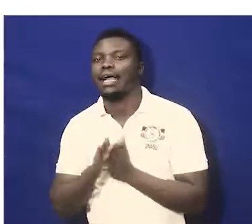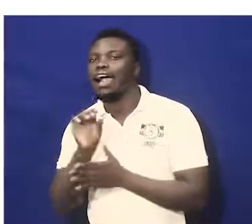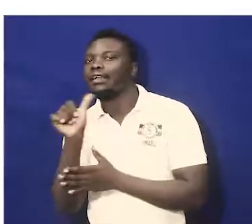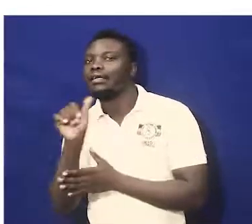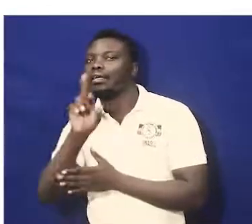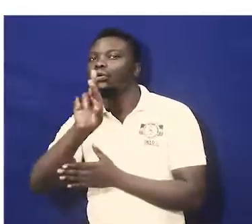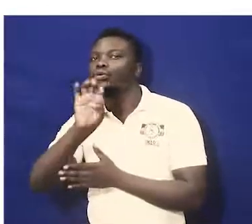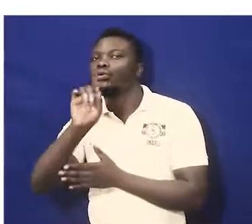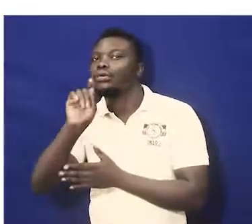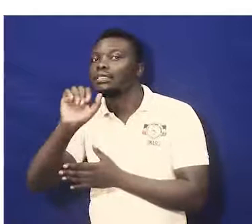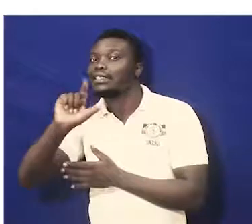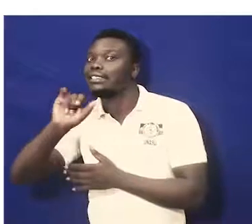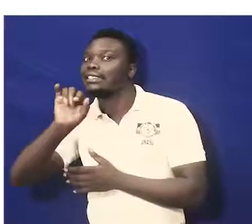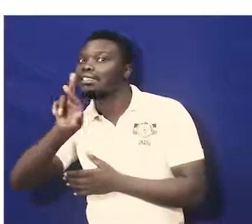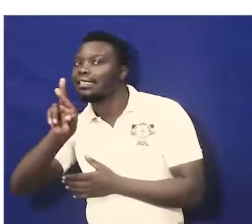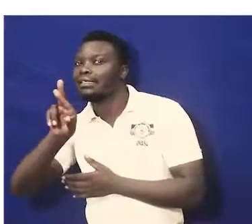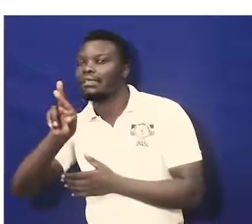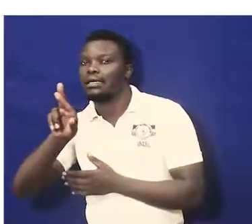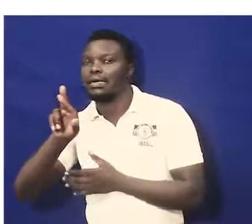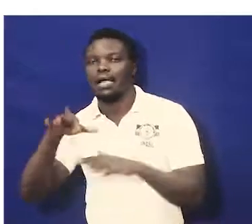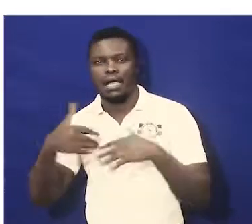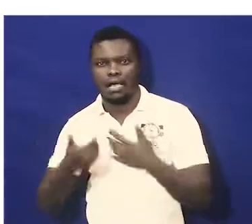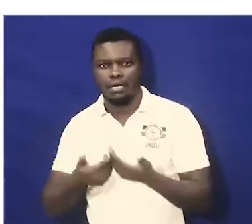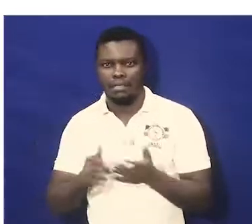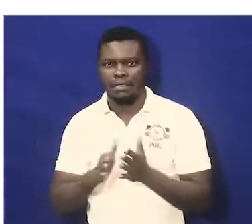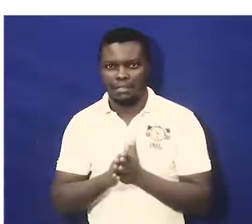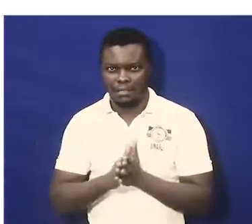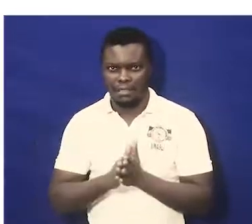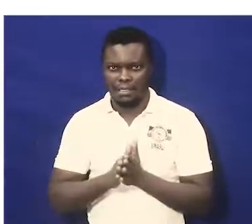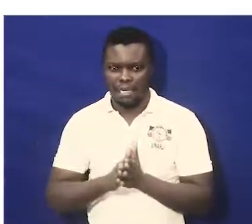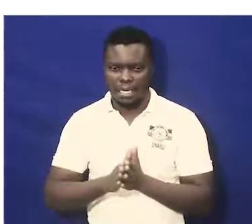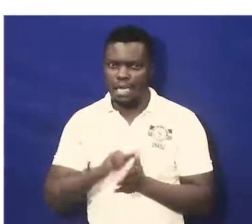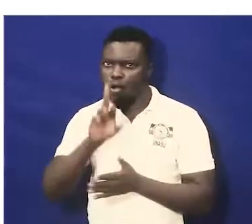who buys from a wholesaler